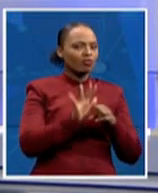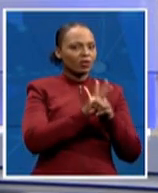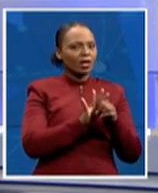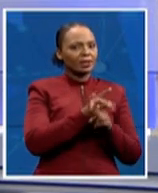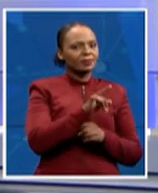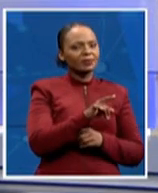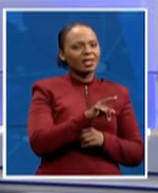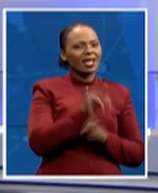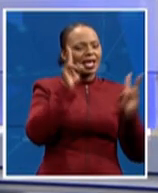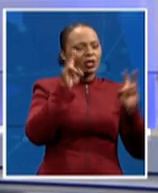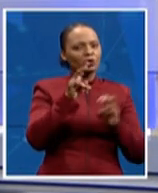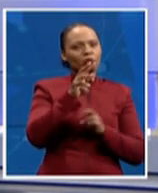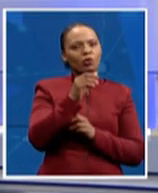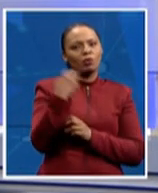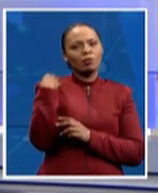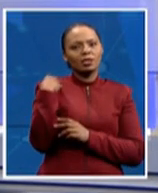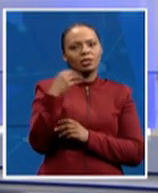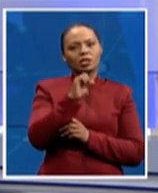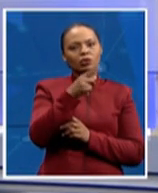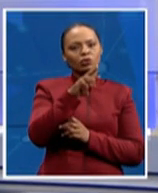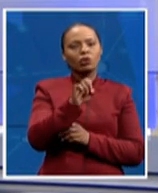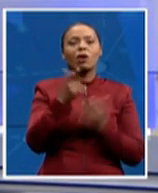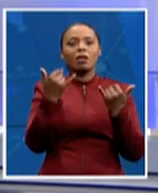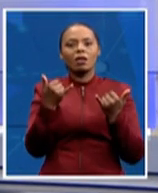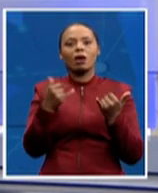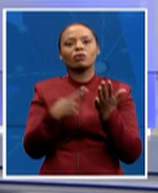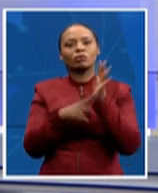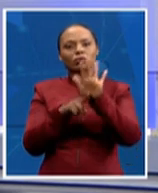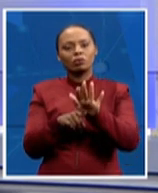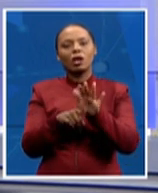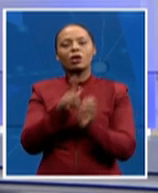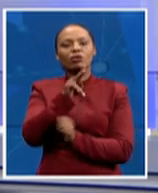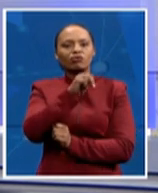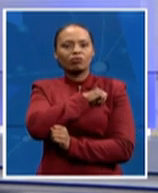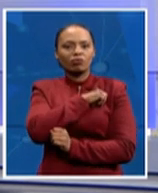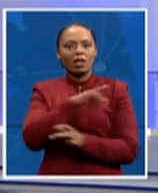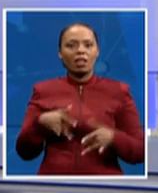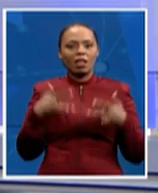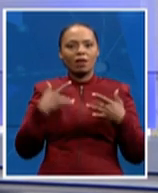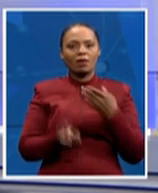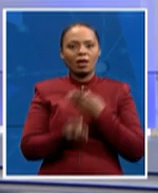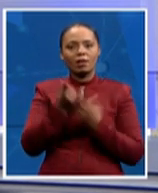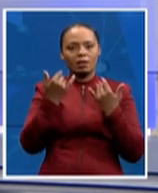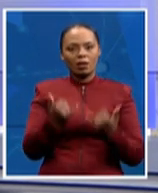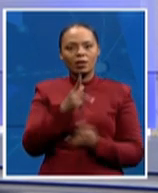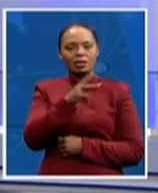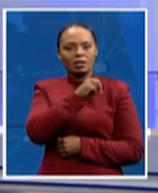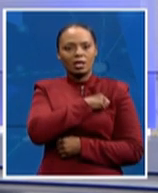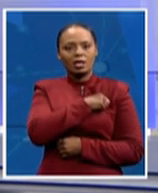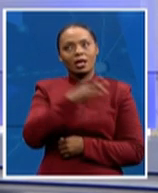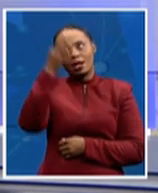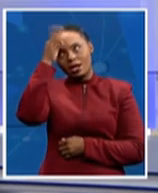All right, so I want to take you now to KwaZulu-Natal, live event happening there. The KwaZulu-Natal government is giving an update with regards to COVID-19 and